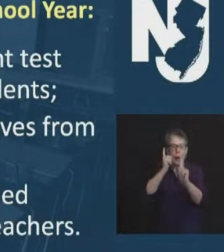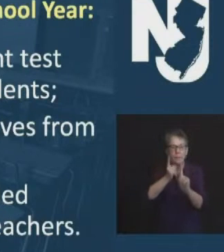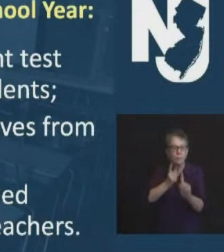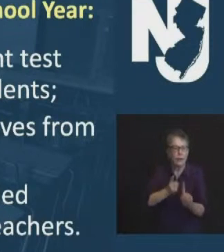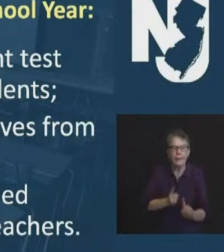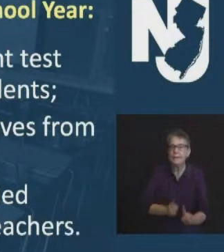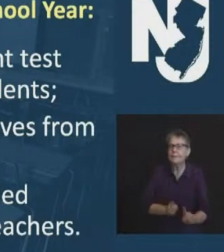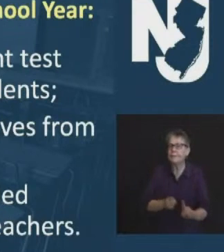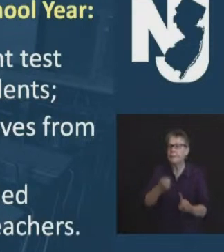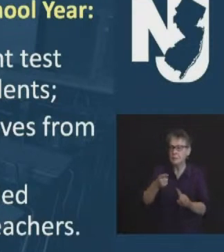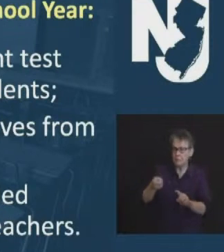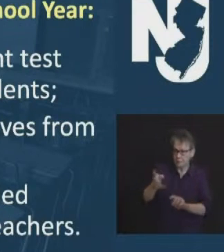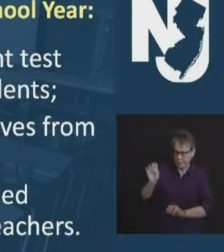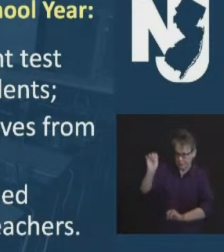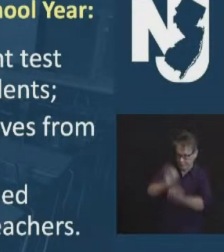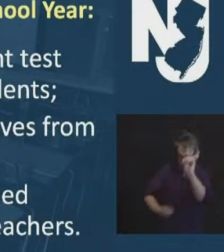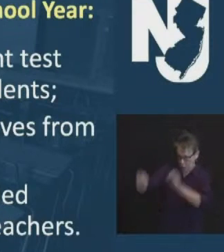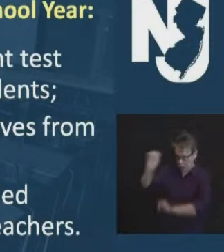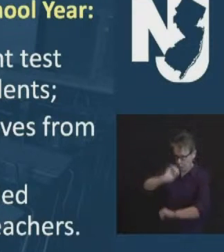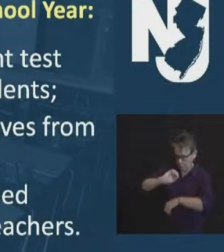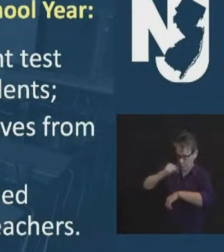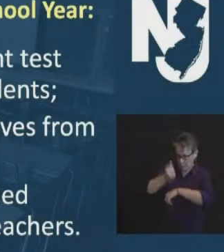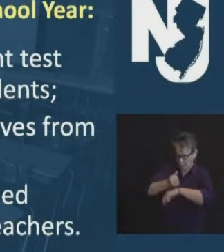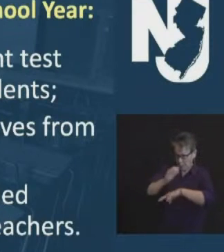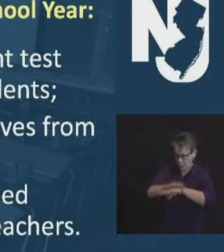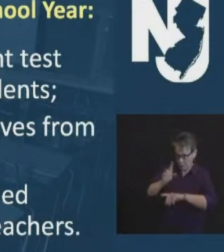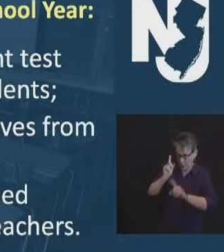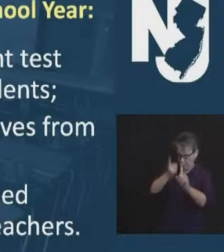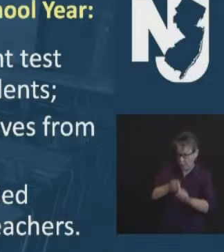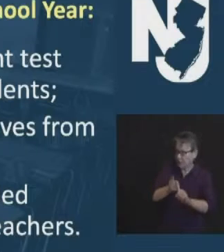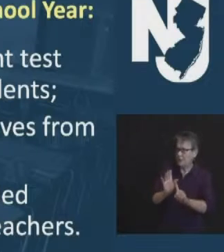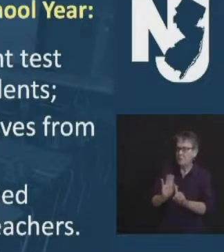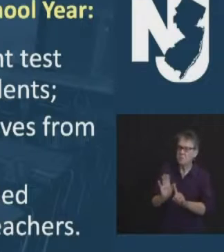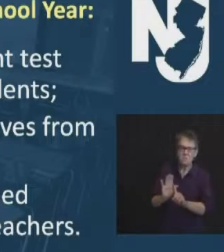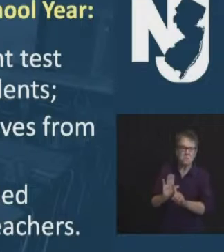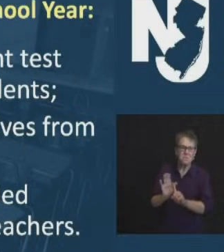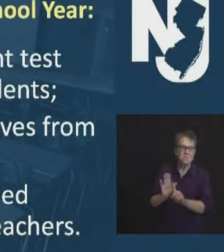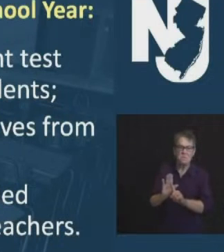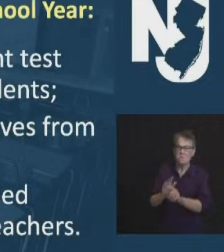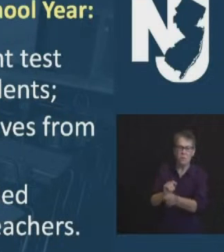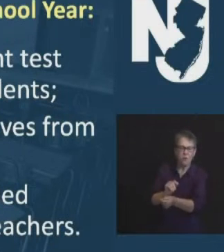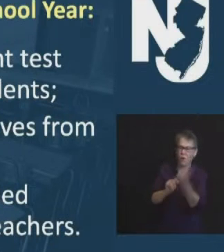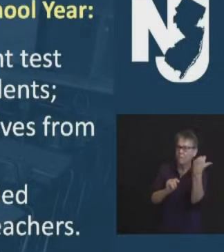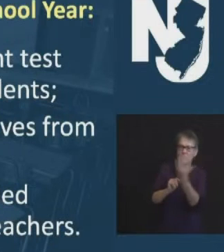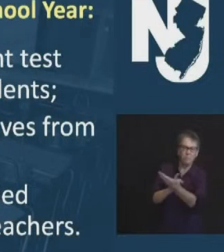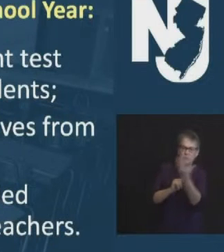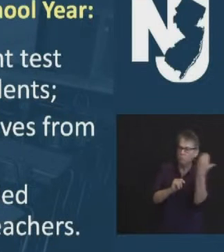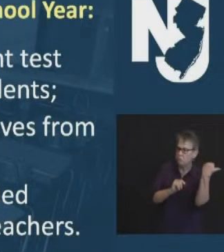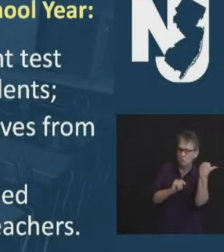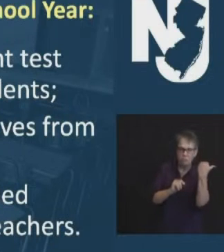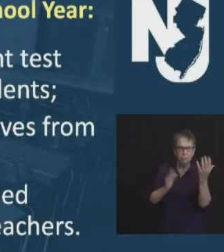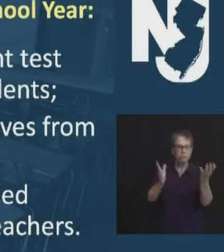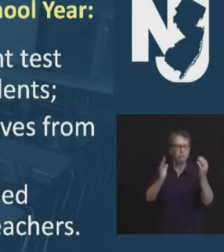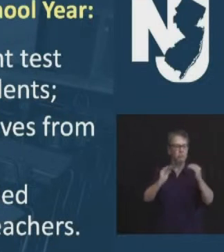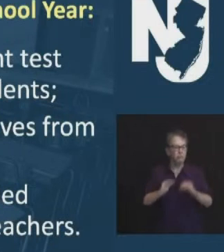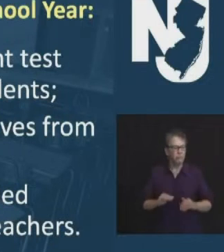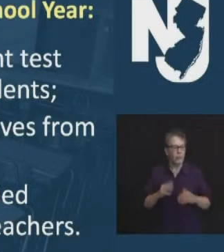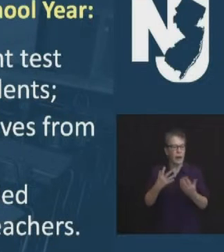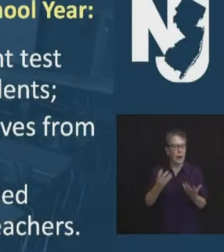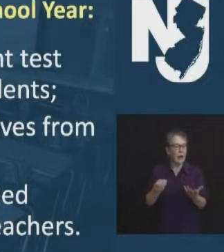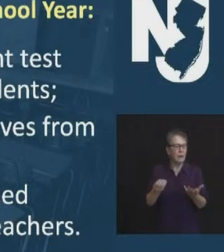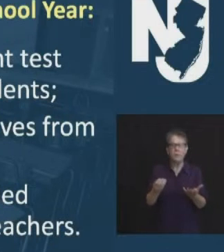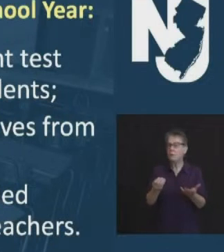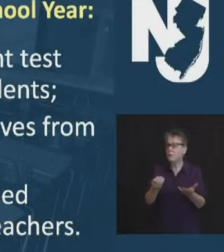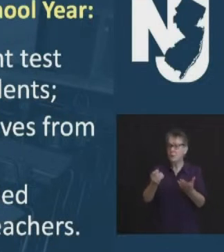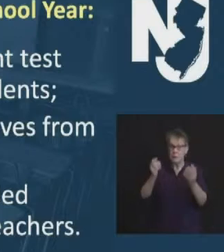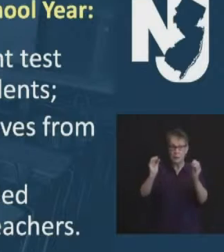educator evaluations for the 2020-2021 school year, and it will extend the time in which certified teachers or those in